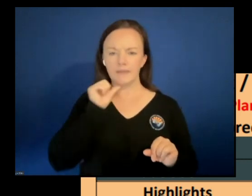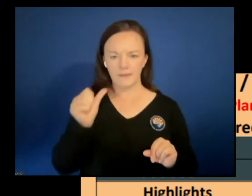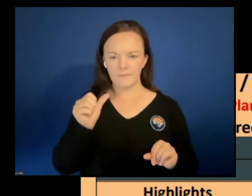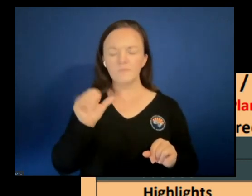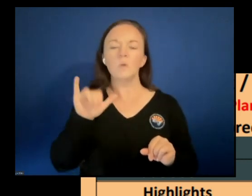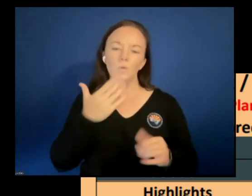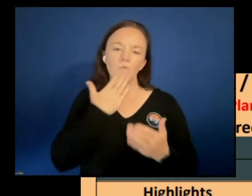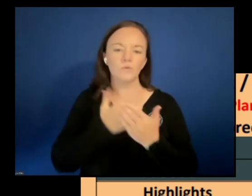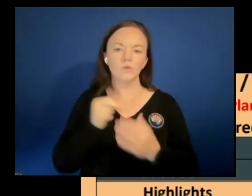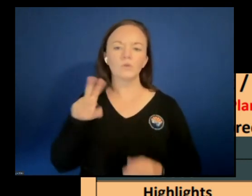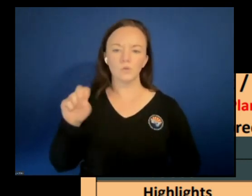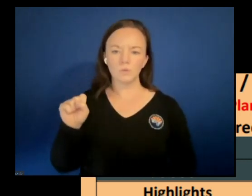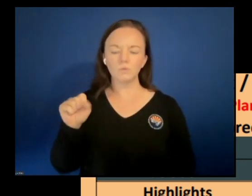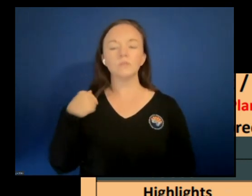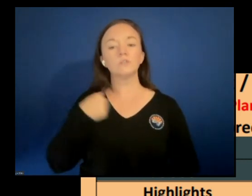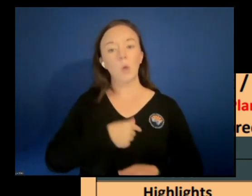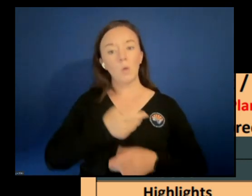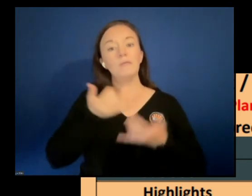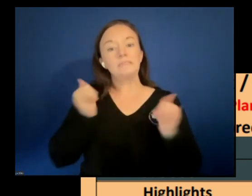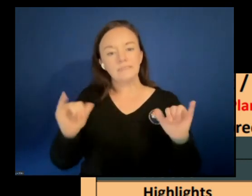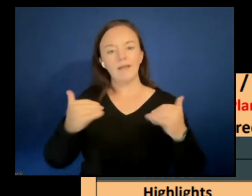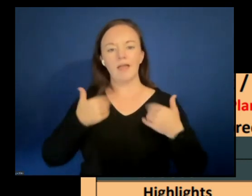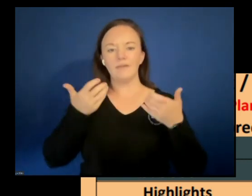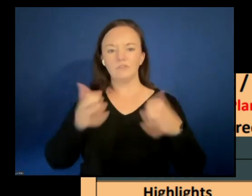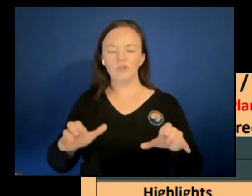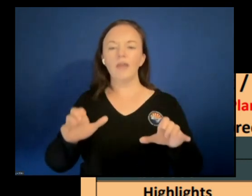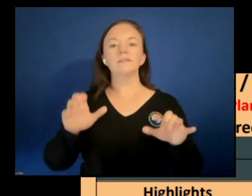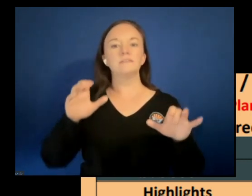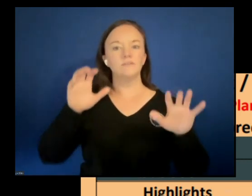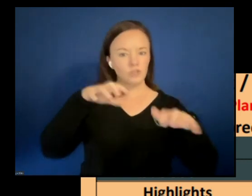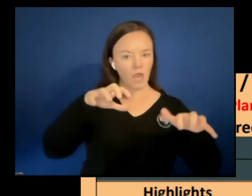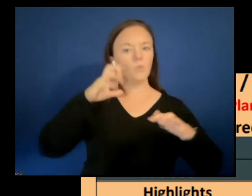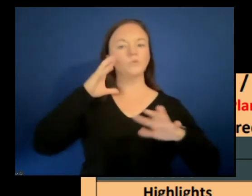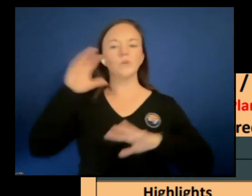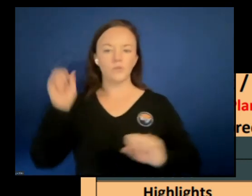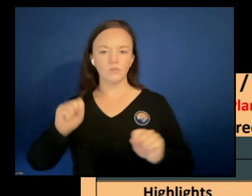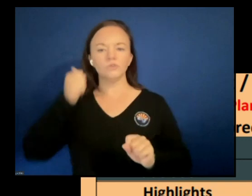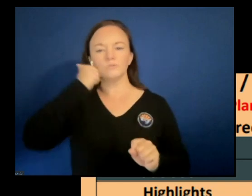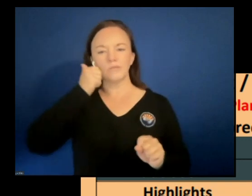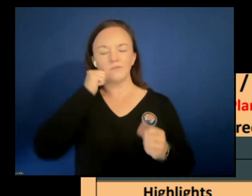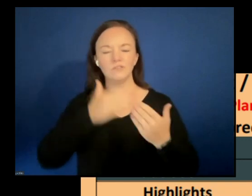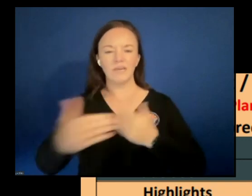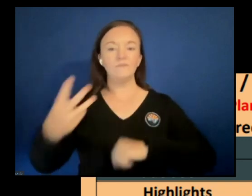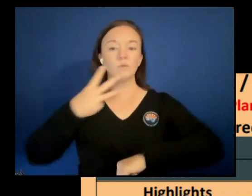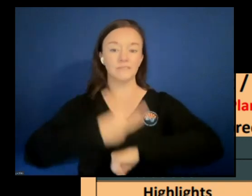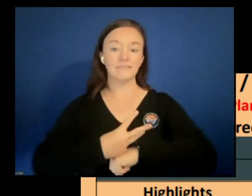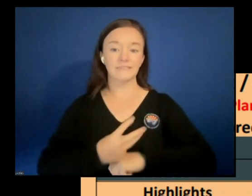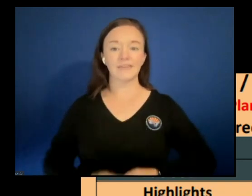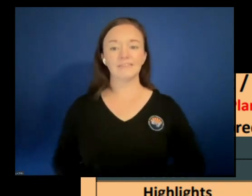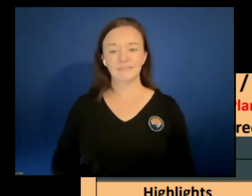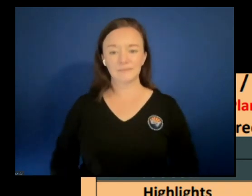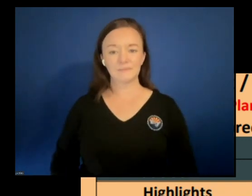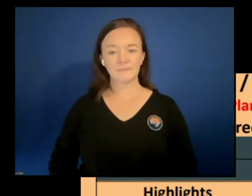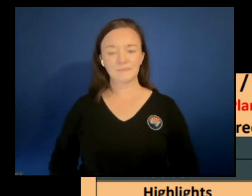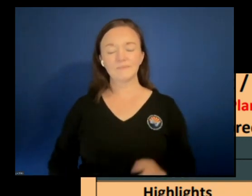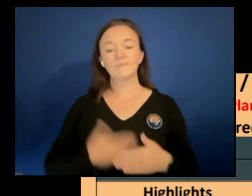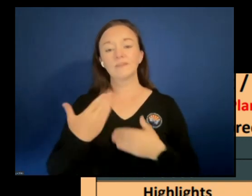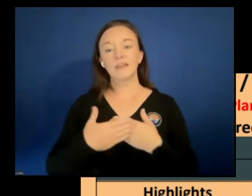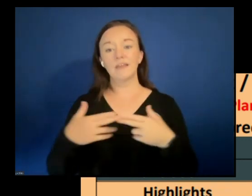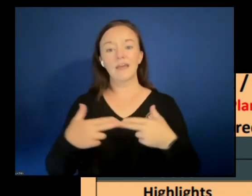news. So we do keep a chance of showers and thunderstorms every day for the next 6 days. And the next slide, please.